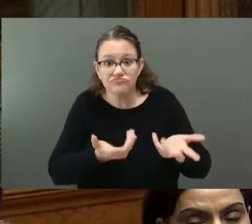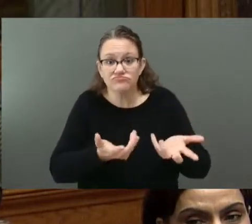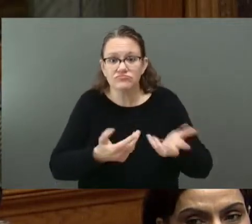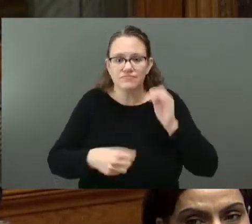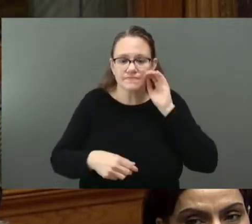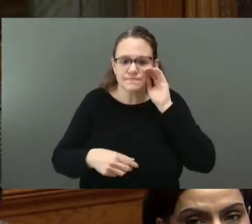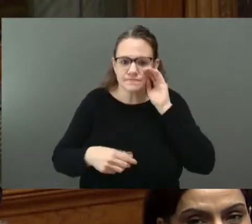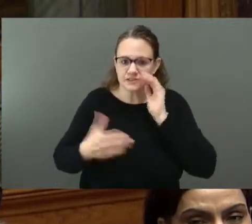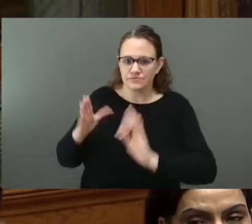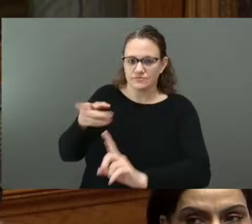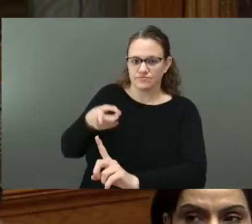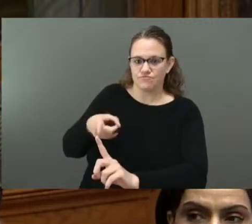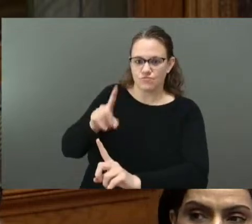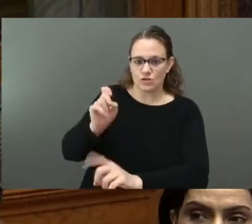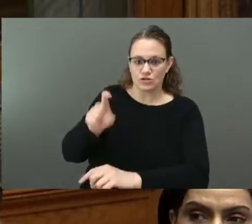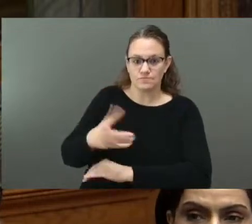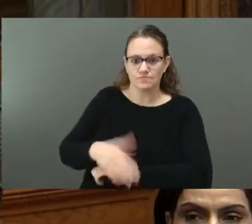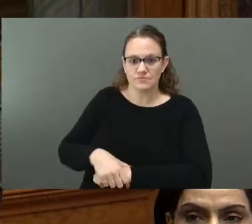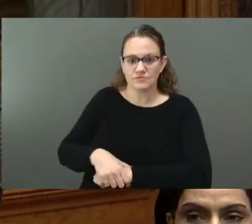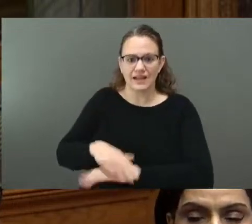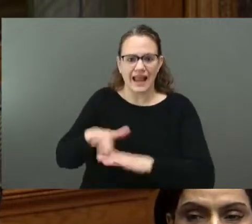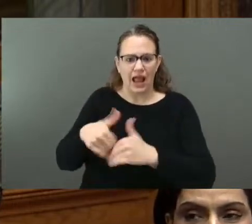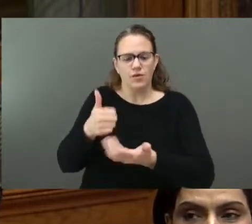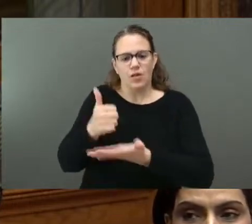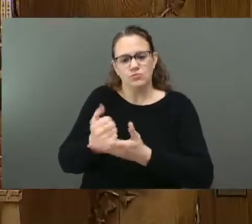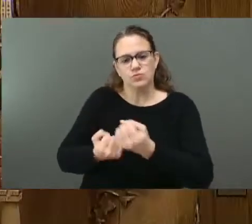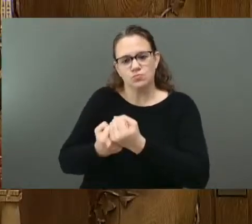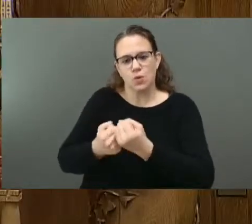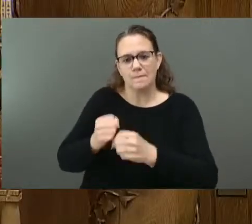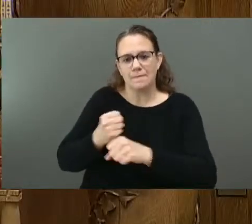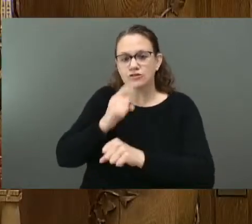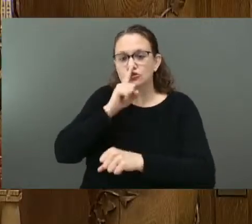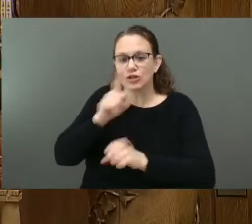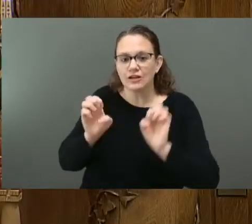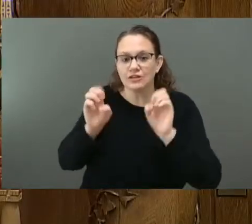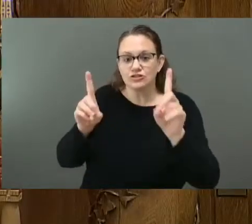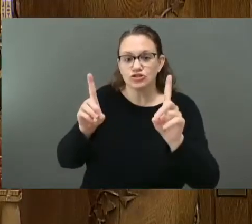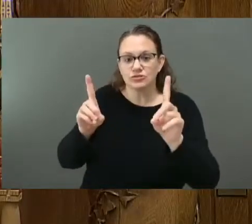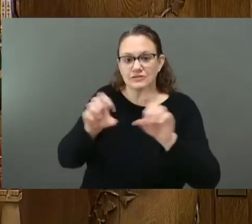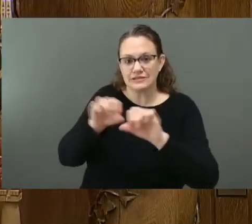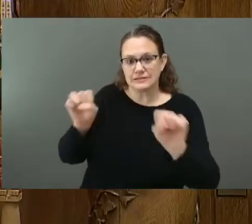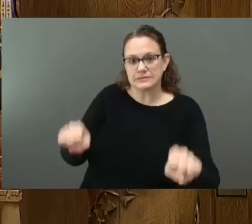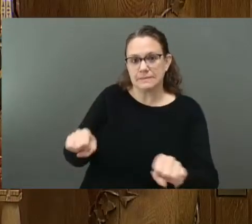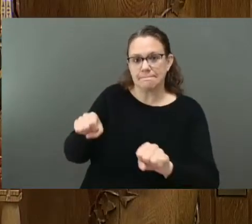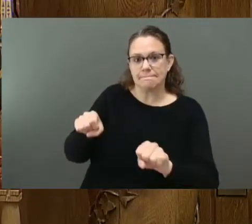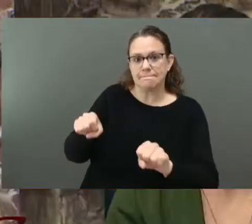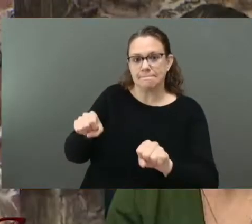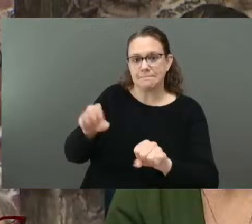public education system in British Columbia? Minister of Education.